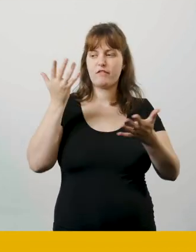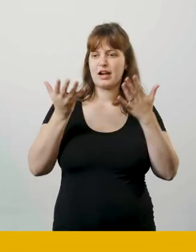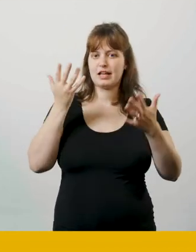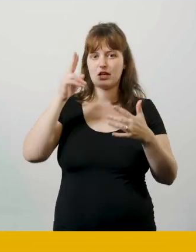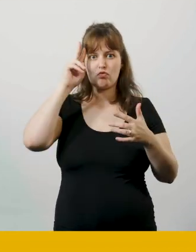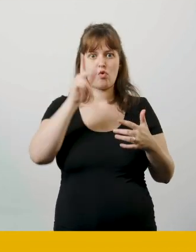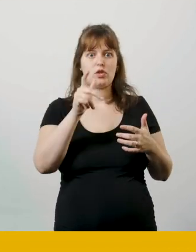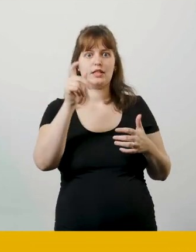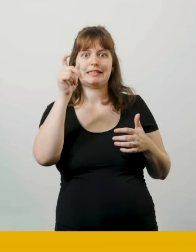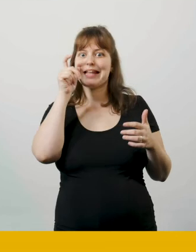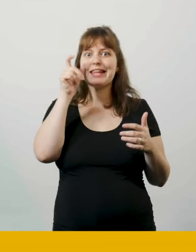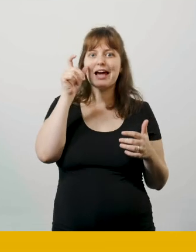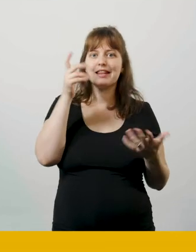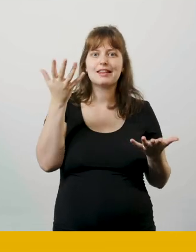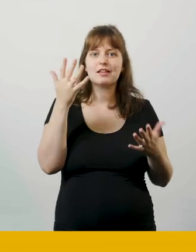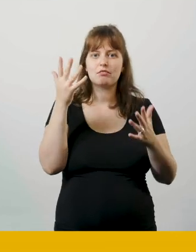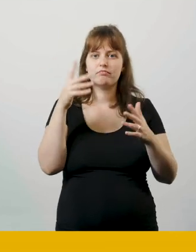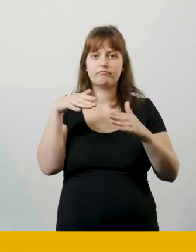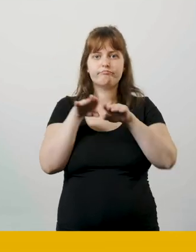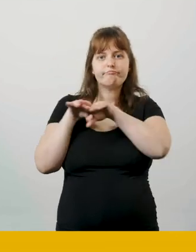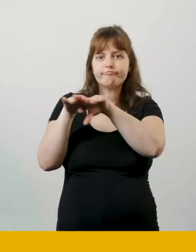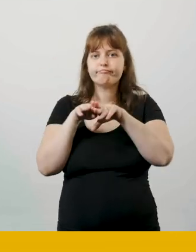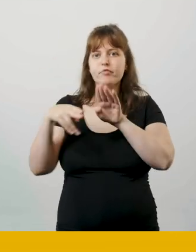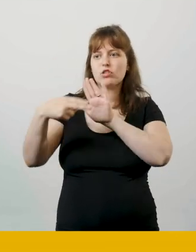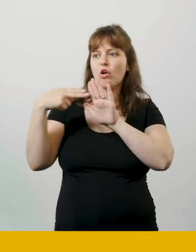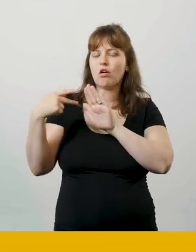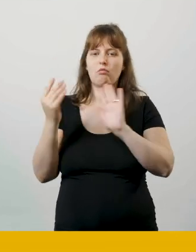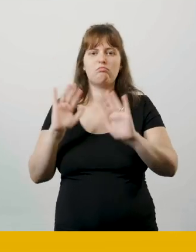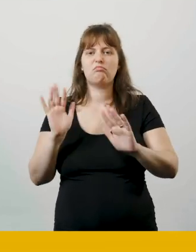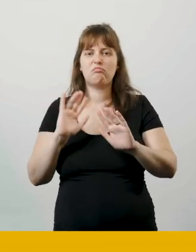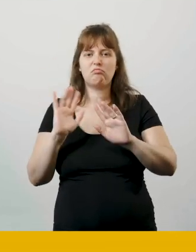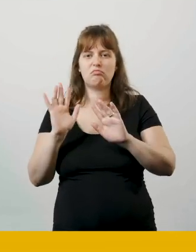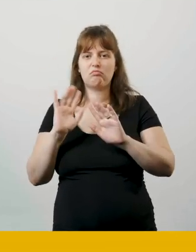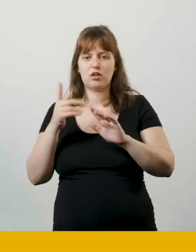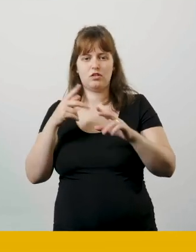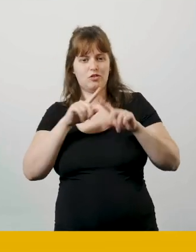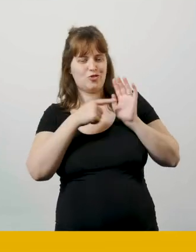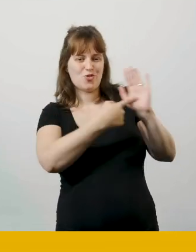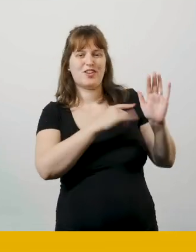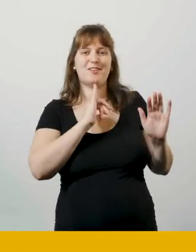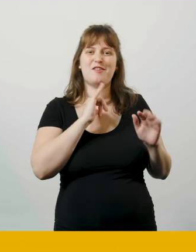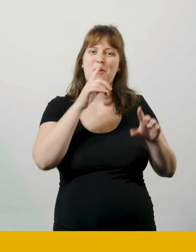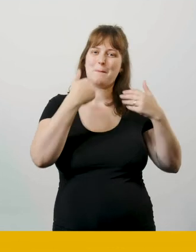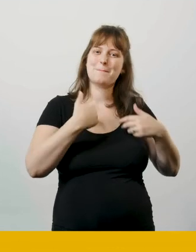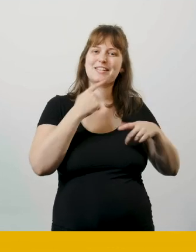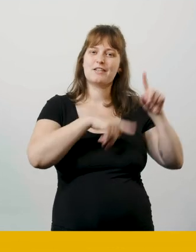give you what the richness of human diversity can give you.